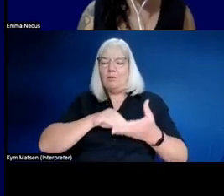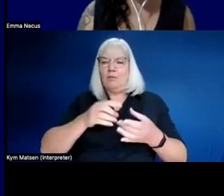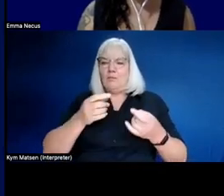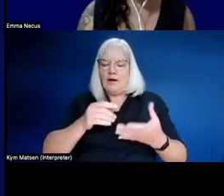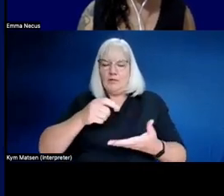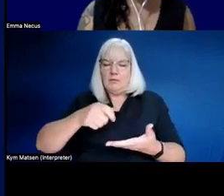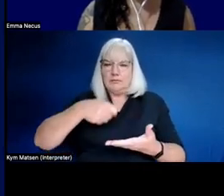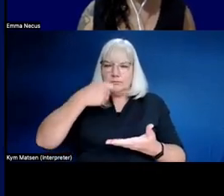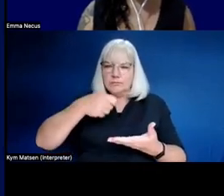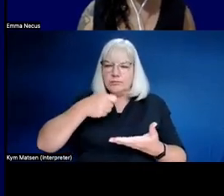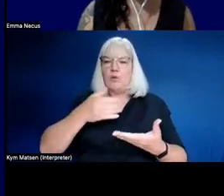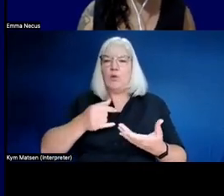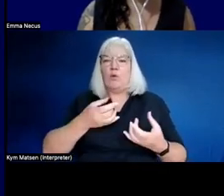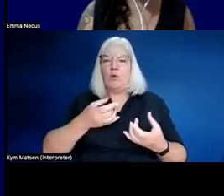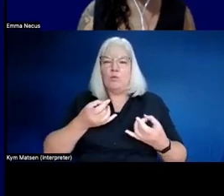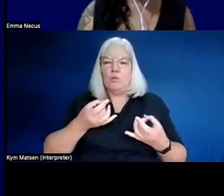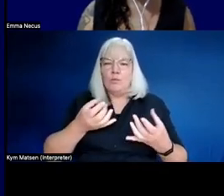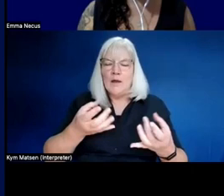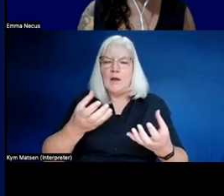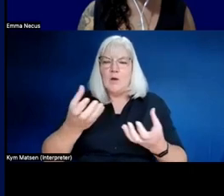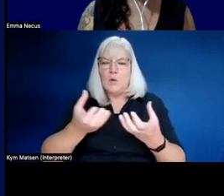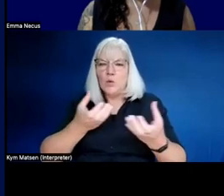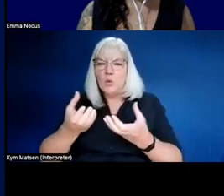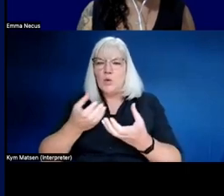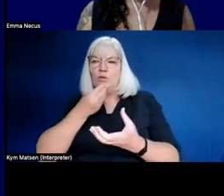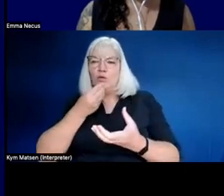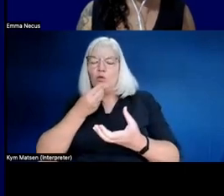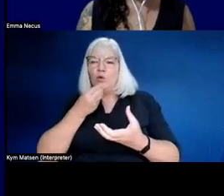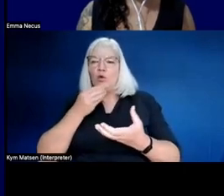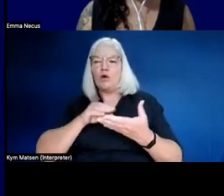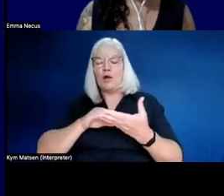mealtime. But we'll discuss that a little more later.